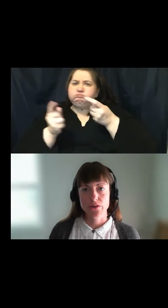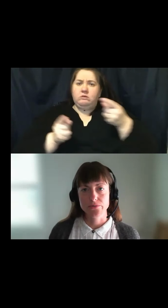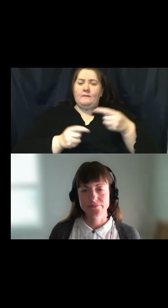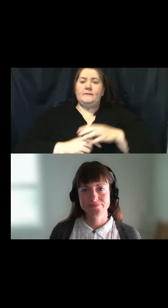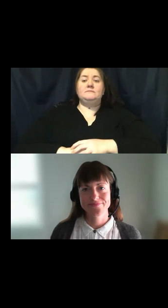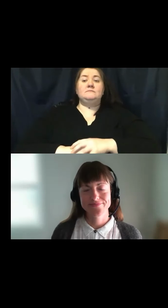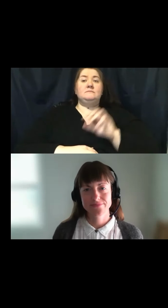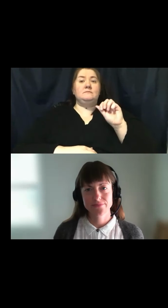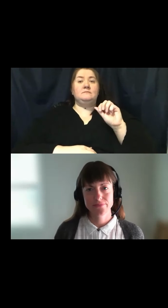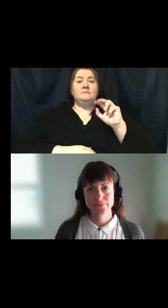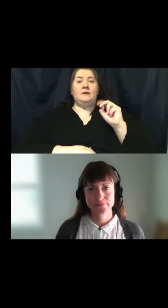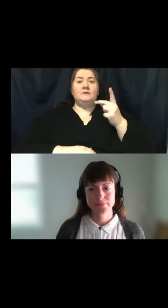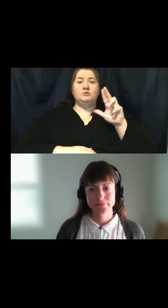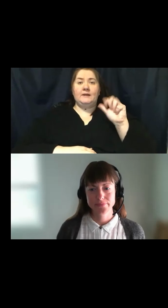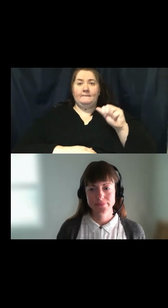start with you.